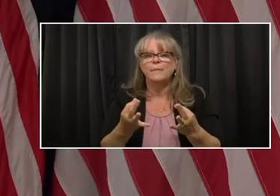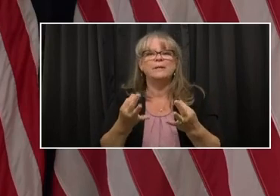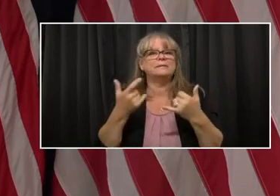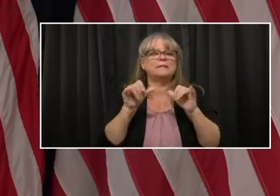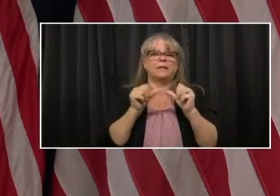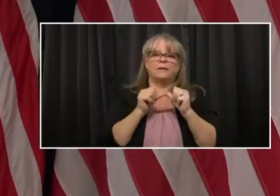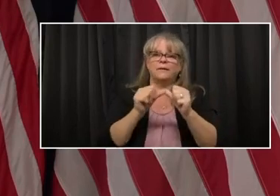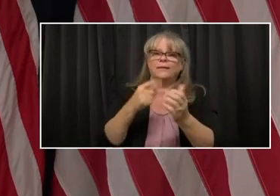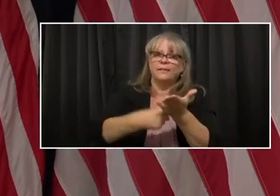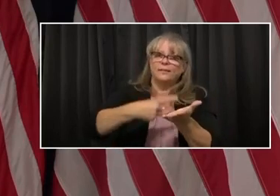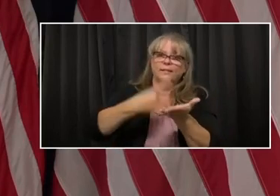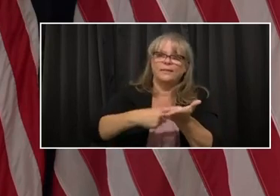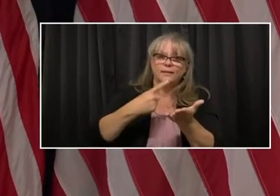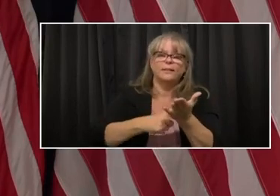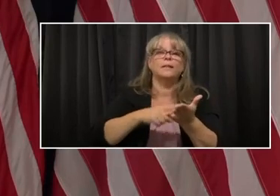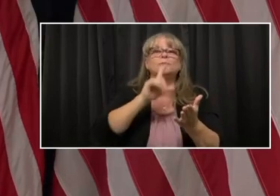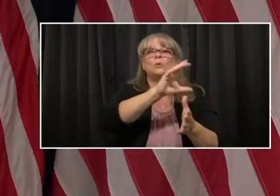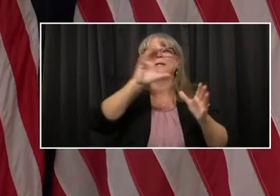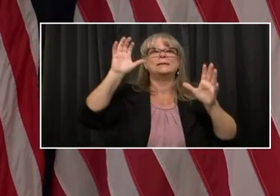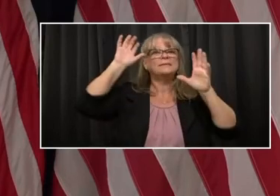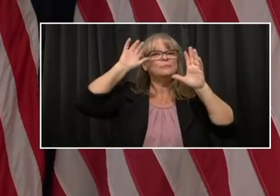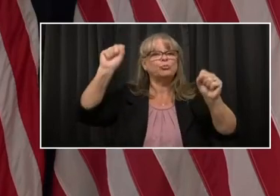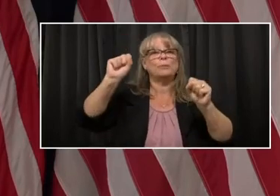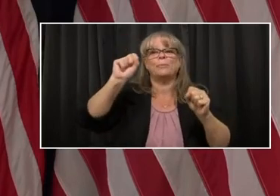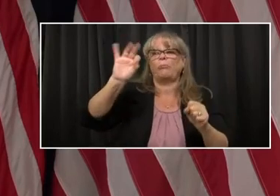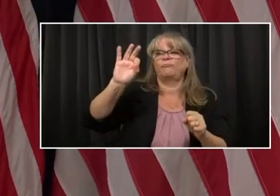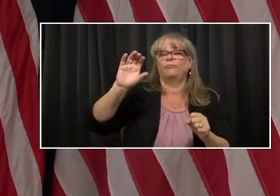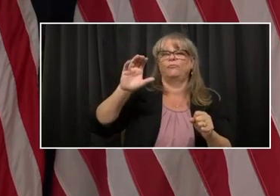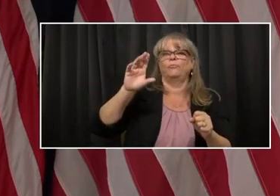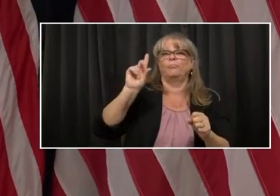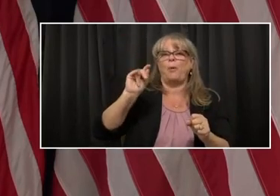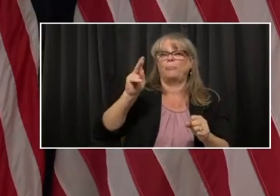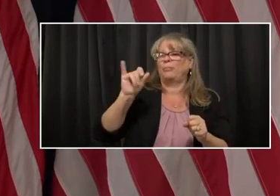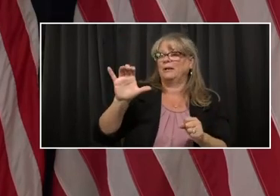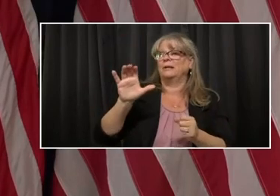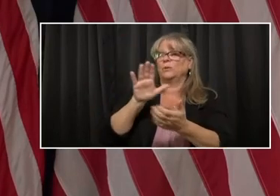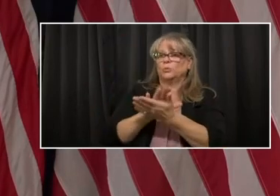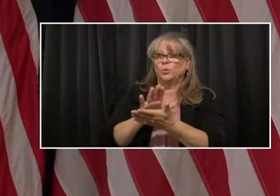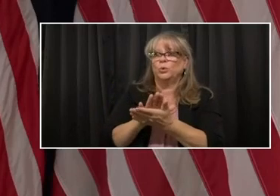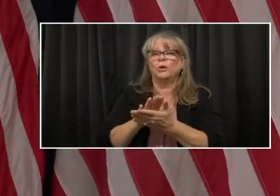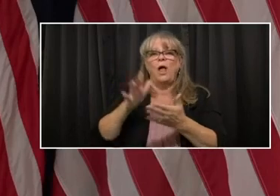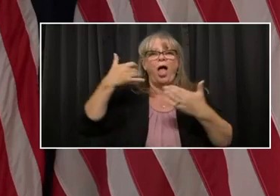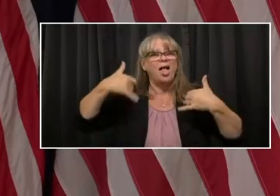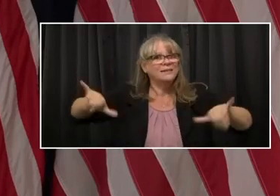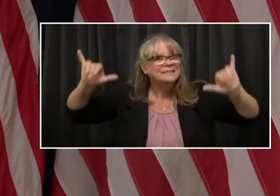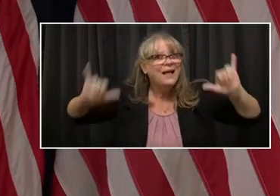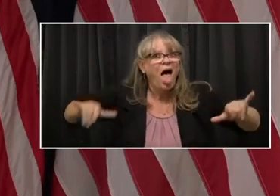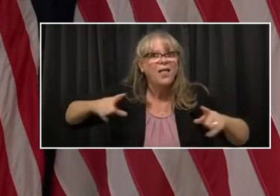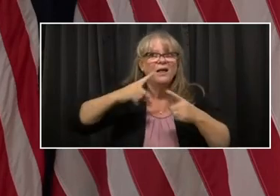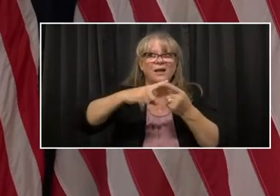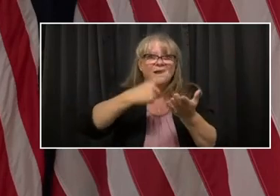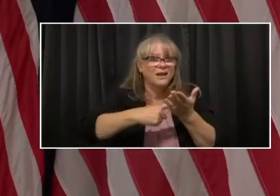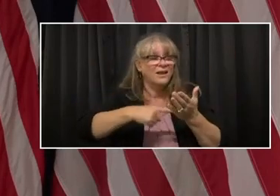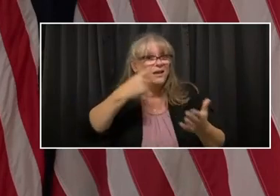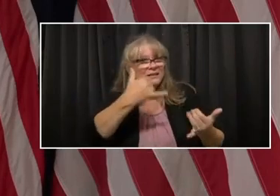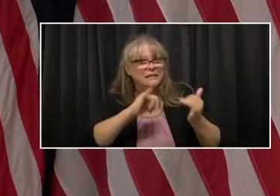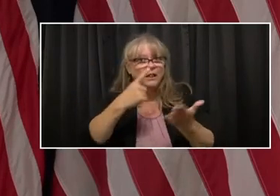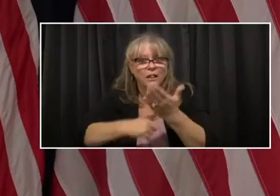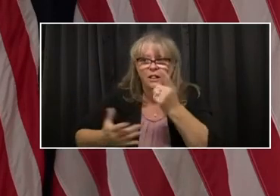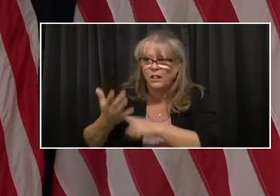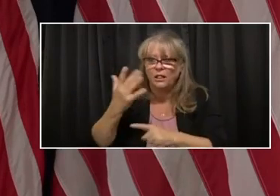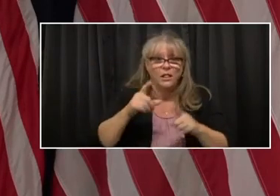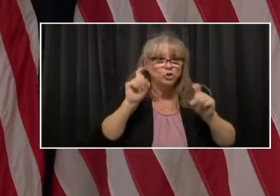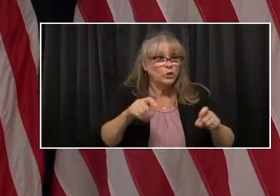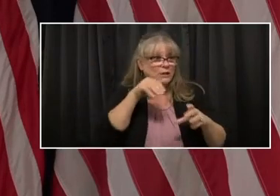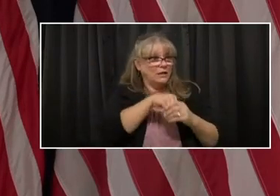and other superintendents across the state, just making sure that if they haven't yet figured out how to resume in person, at least they are doing what